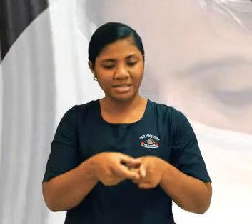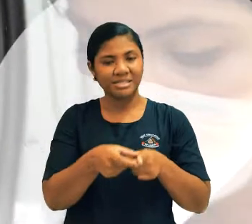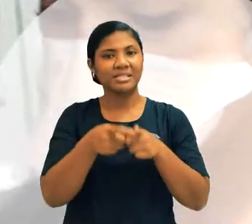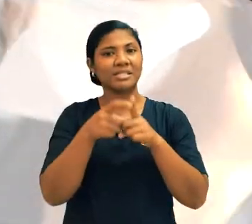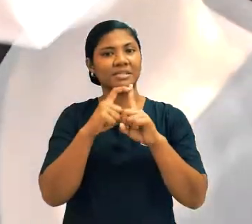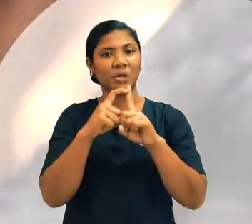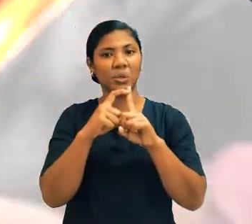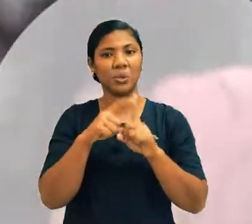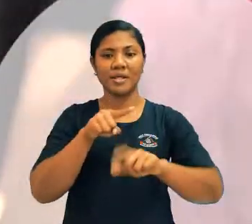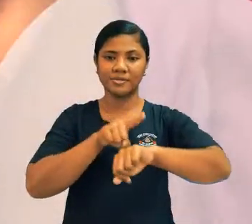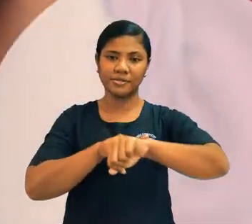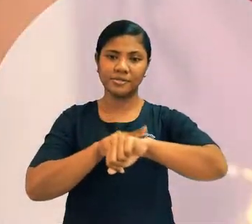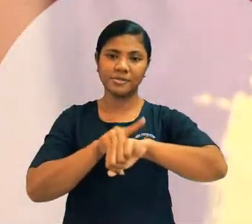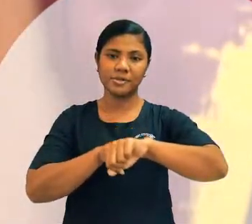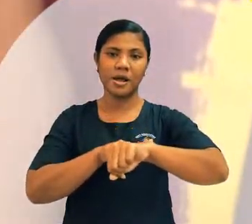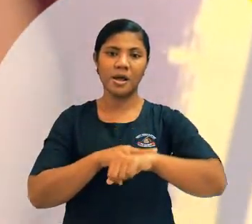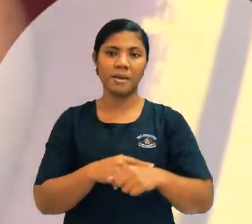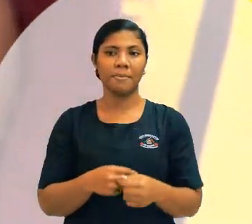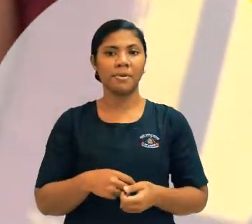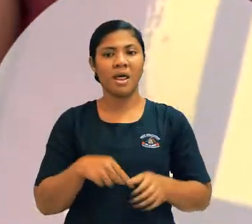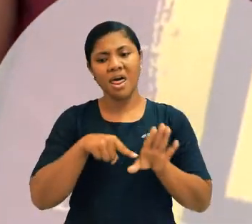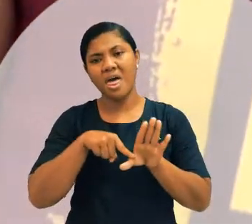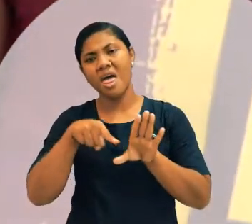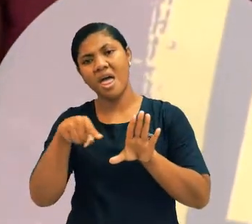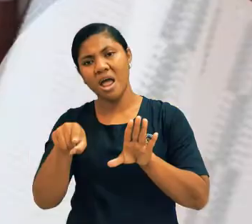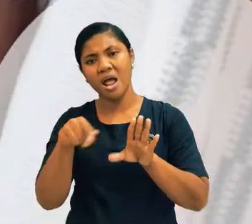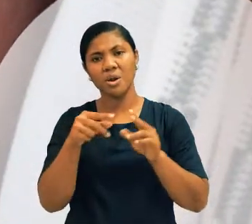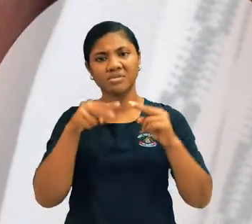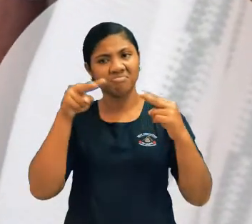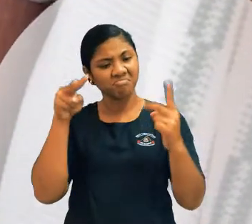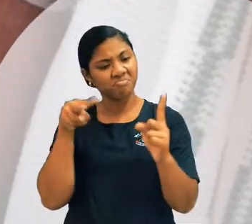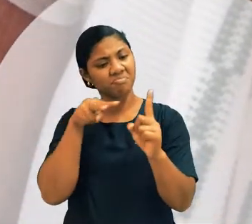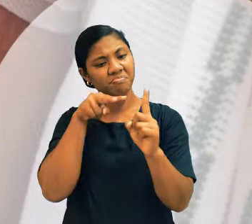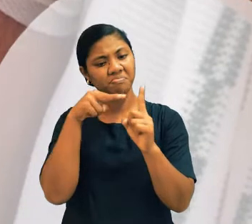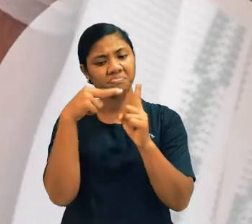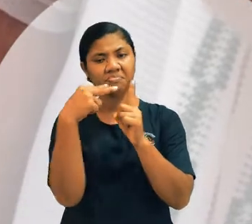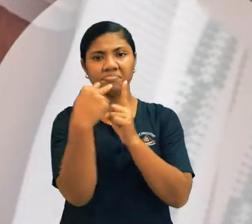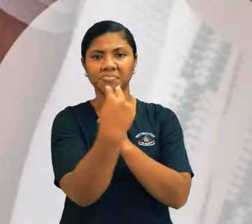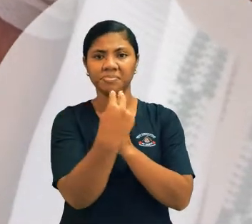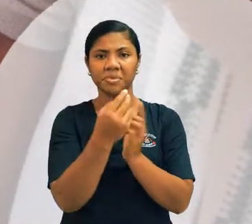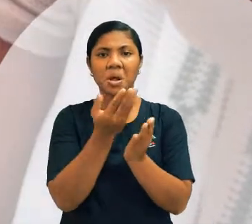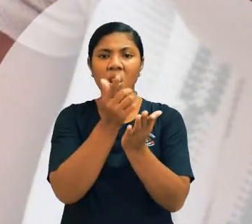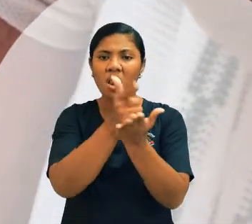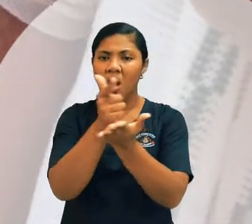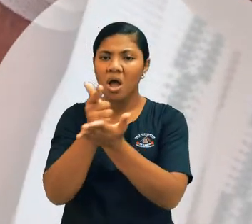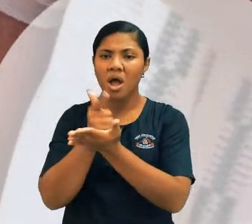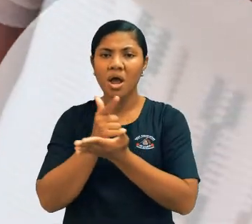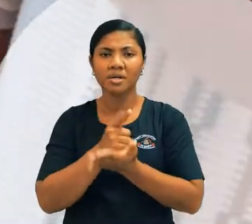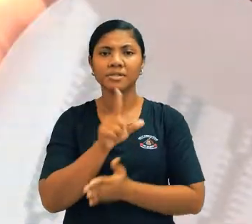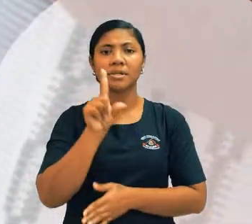country. To the health side, you know, from perspective, I think we have a